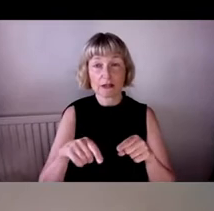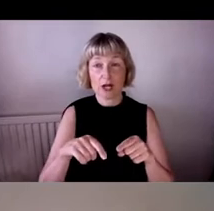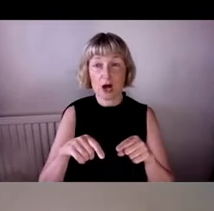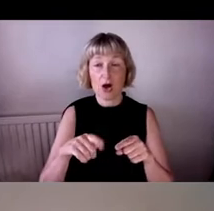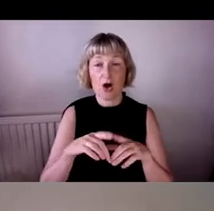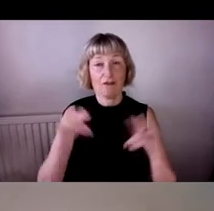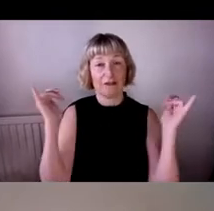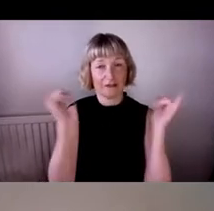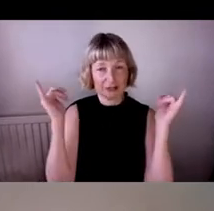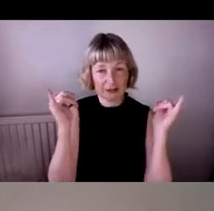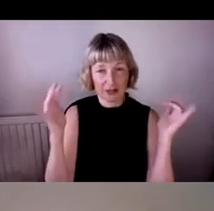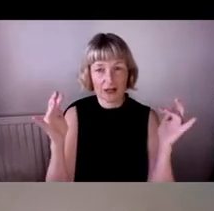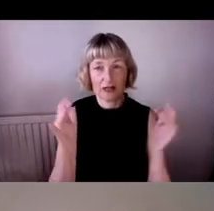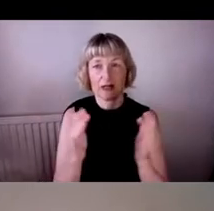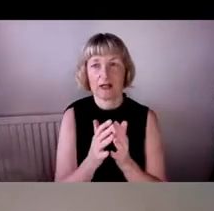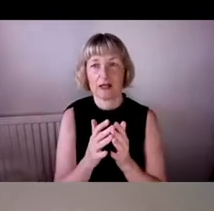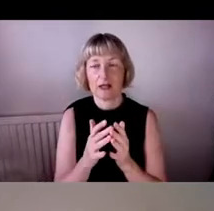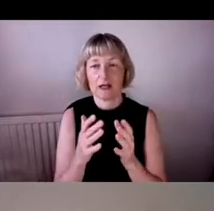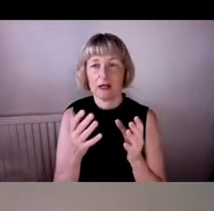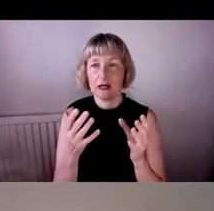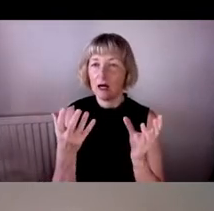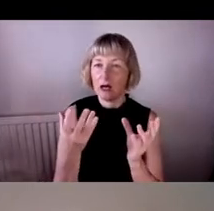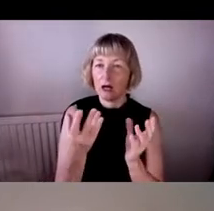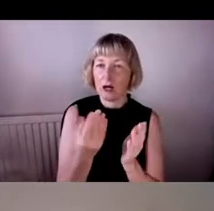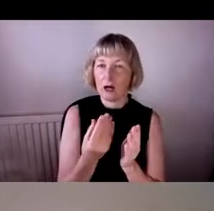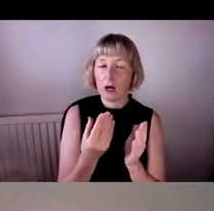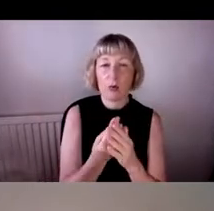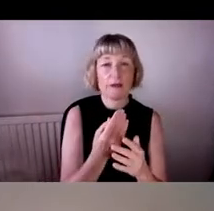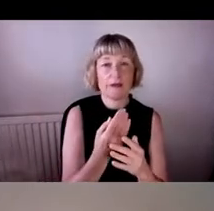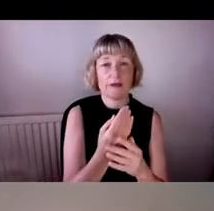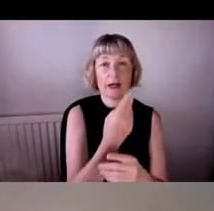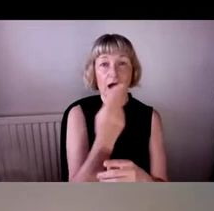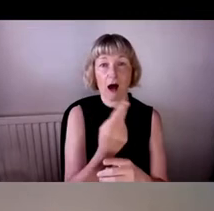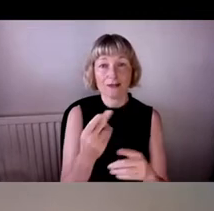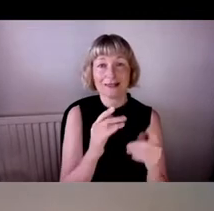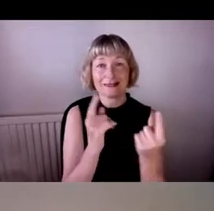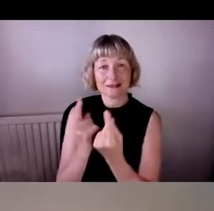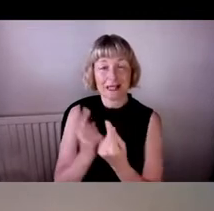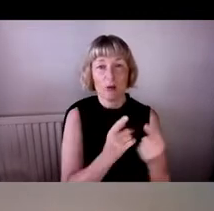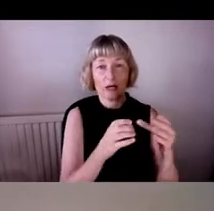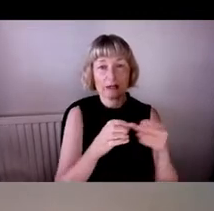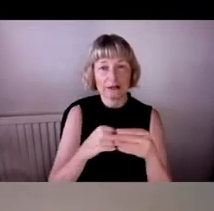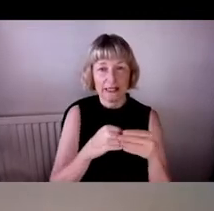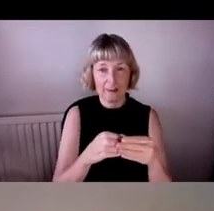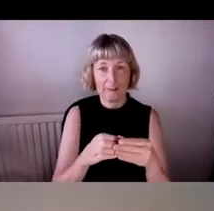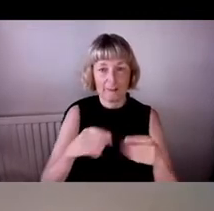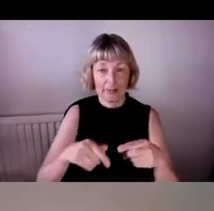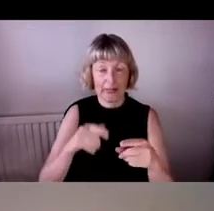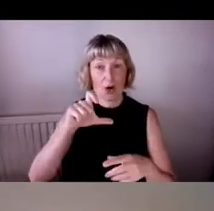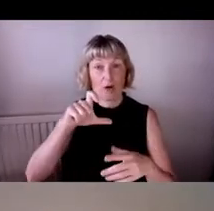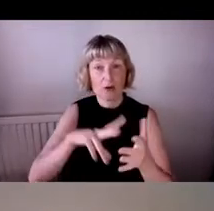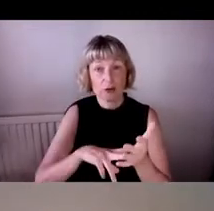have, alongside F13, which is the artist network here in Coventry, set up this 10-week program